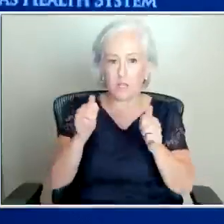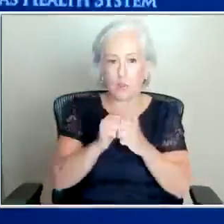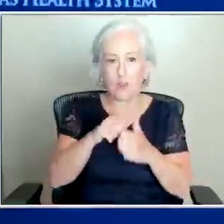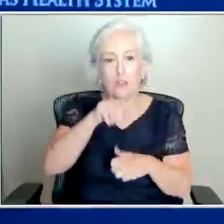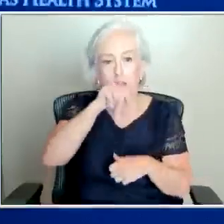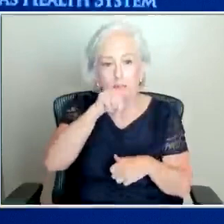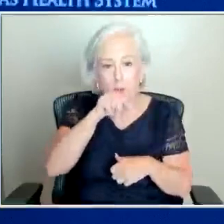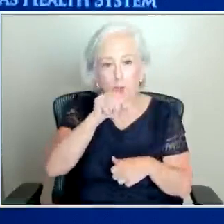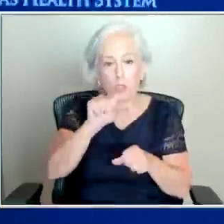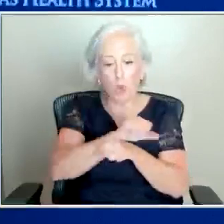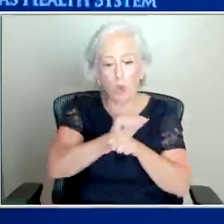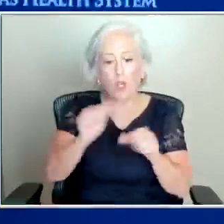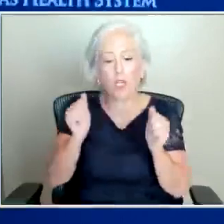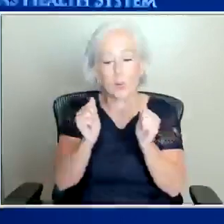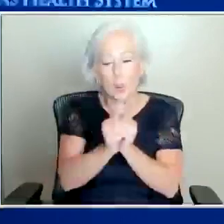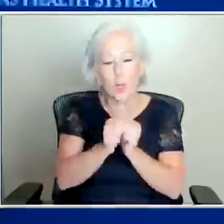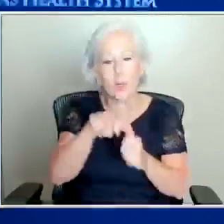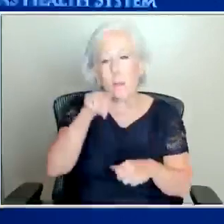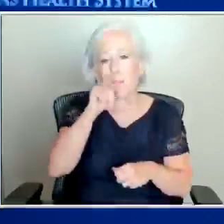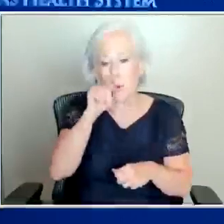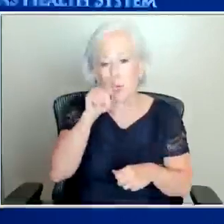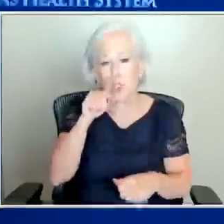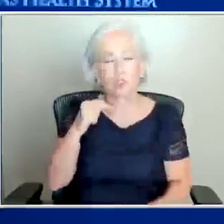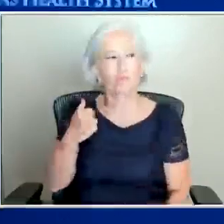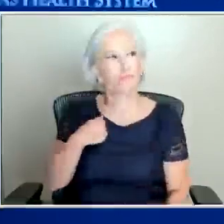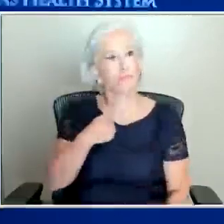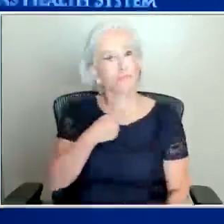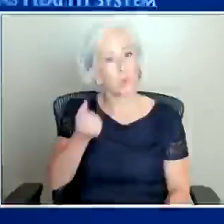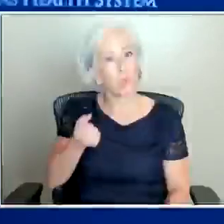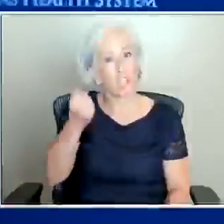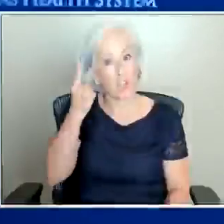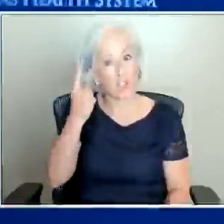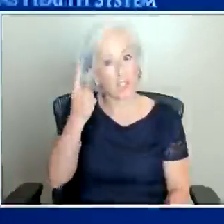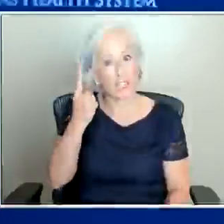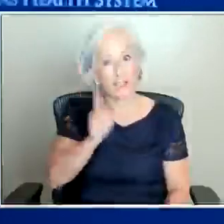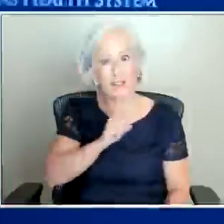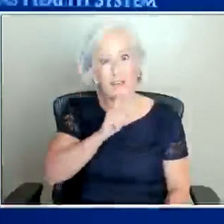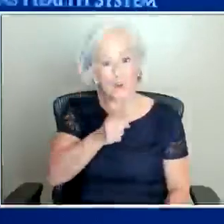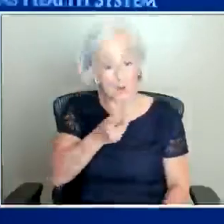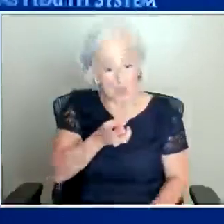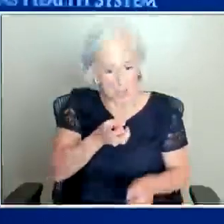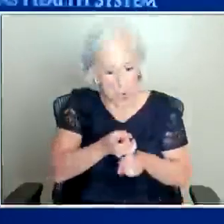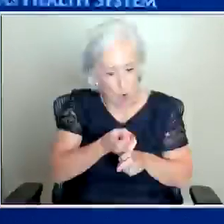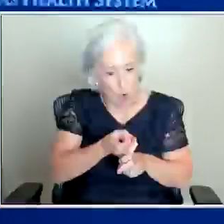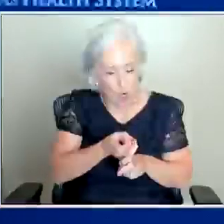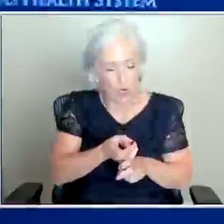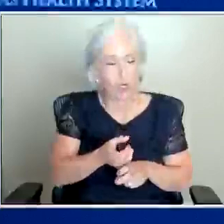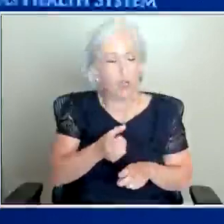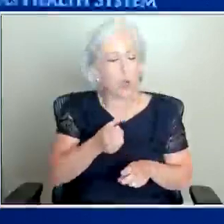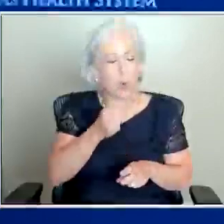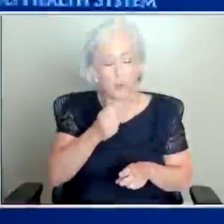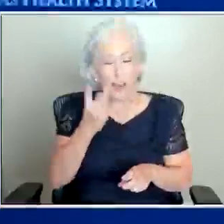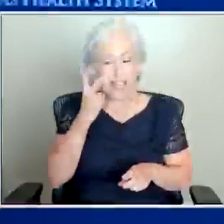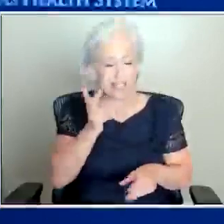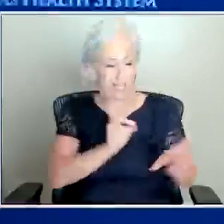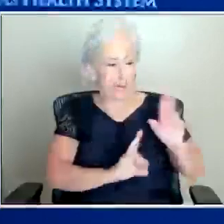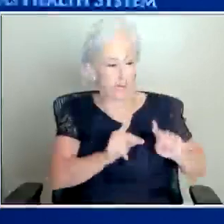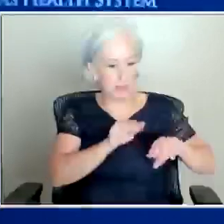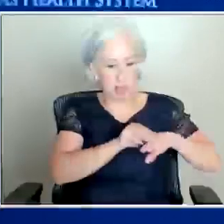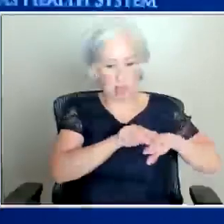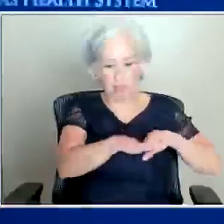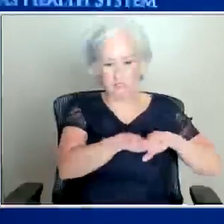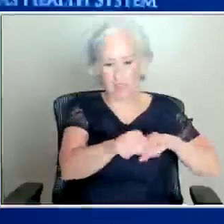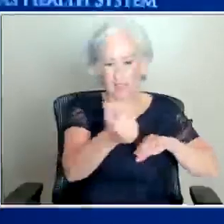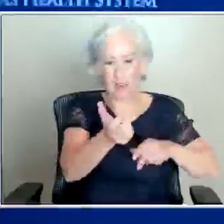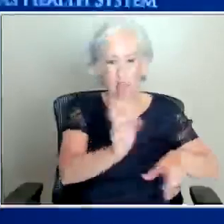them. We do understand that it is very difficult, and we haven't seen any human-to-human cases, but it's really about those people who are